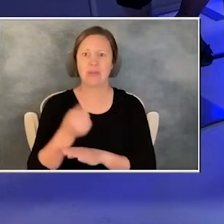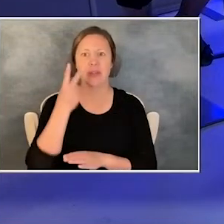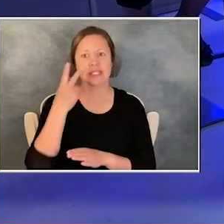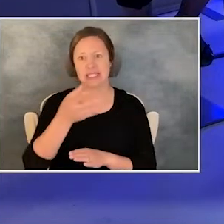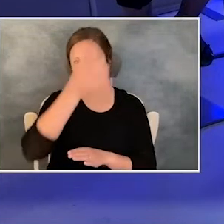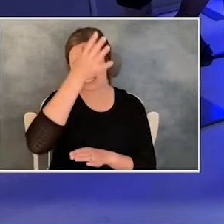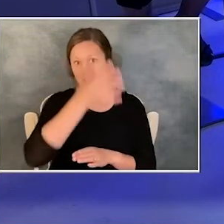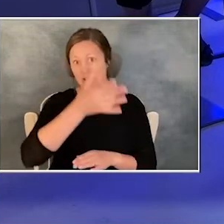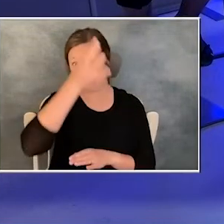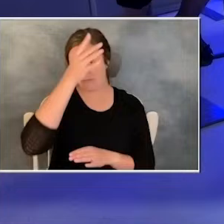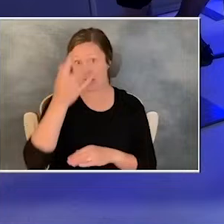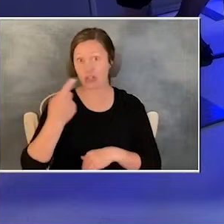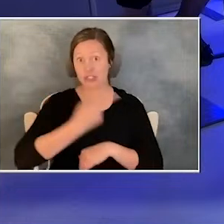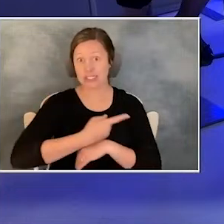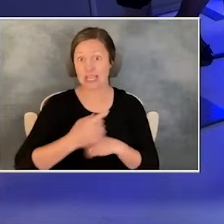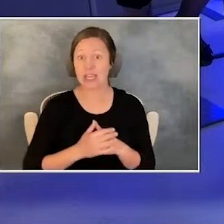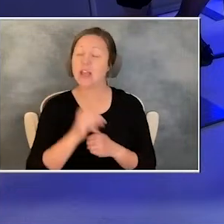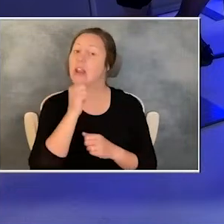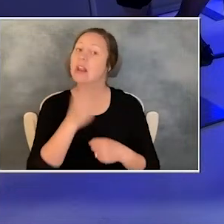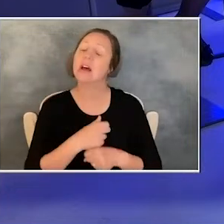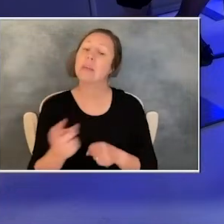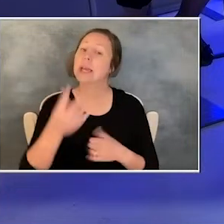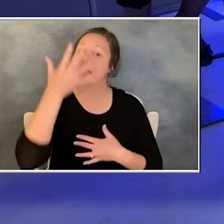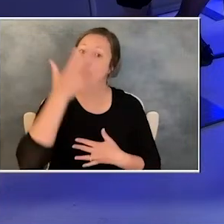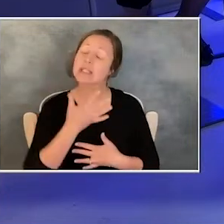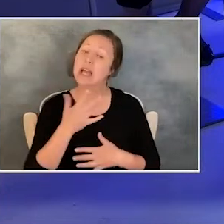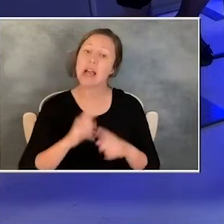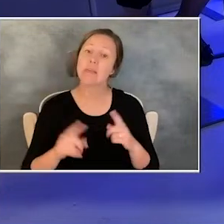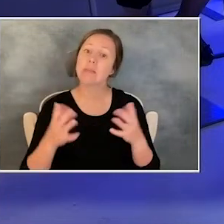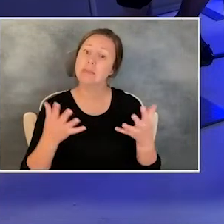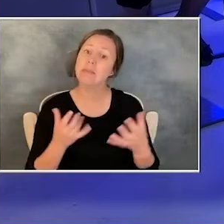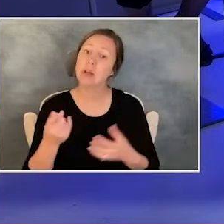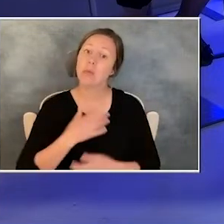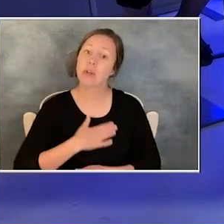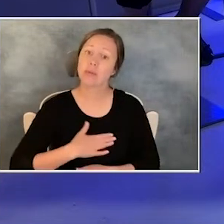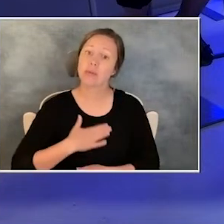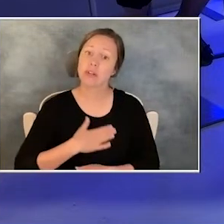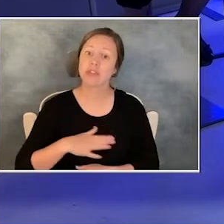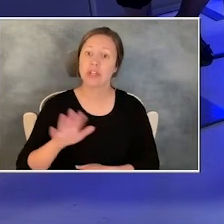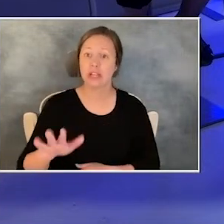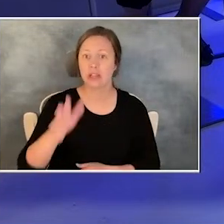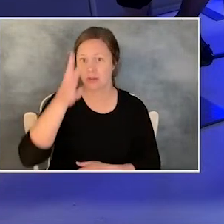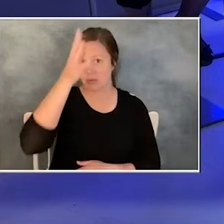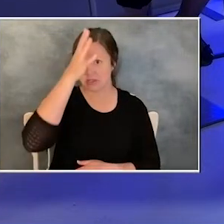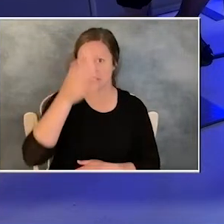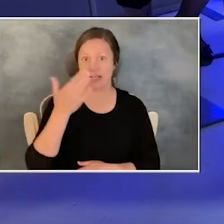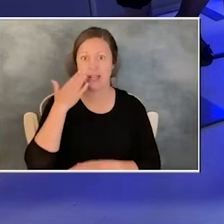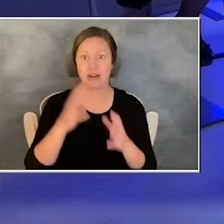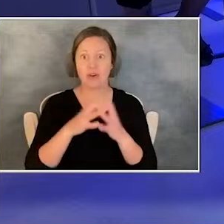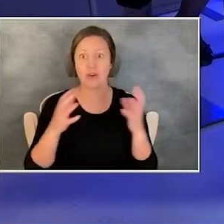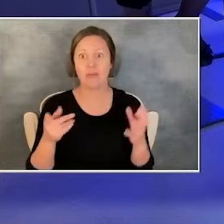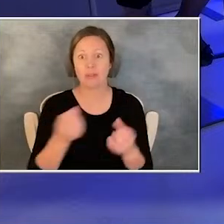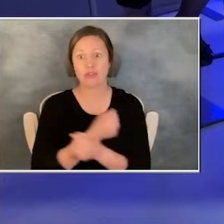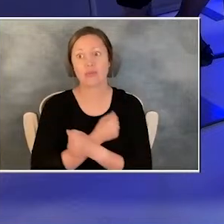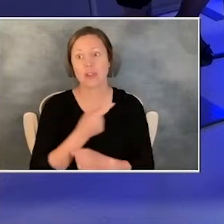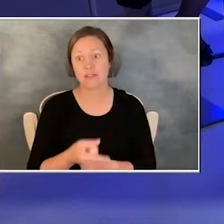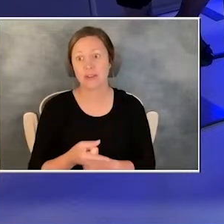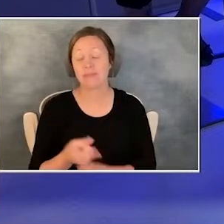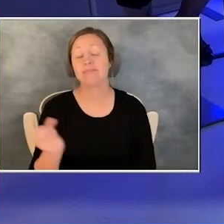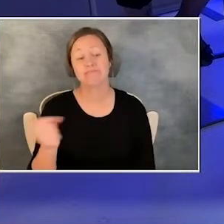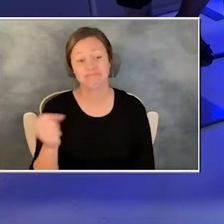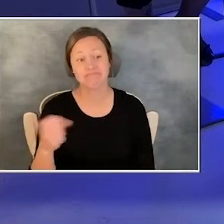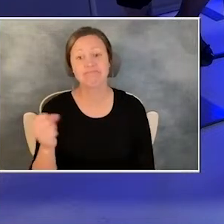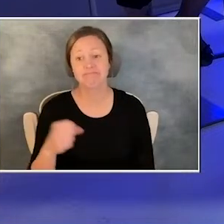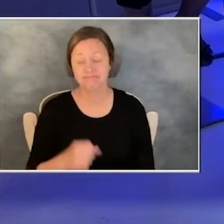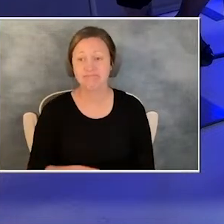So not to make you sad, but I just want you to appreciate your dad. I know how much you love him. I did it, and it